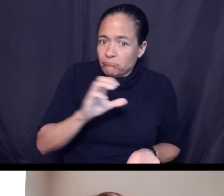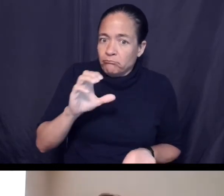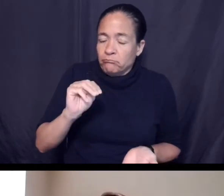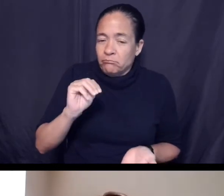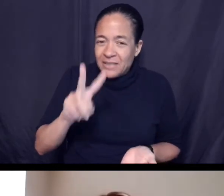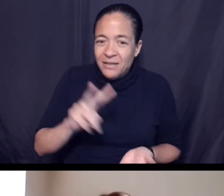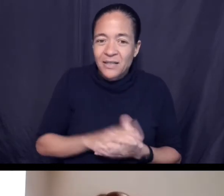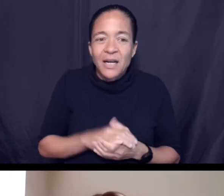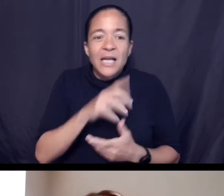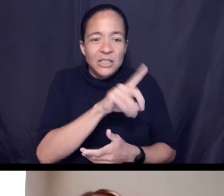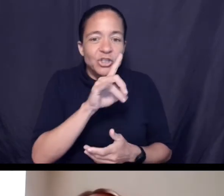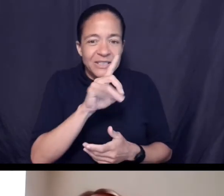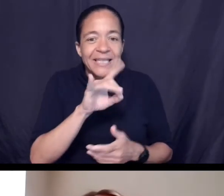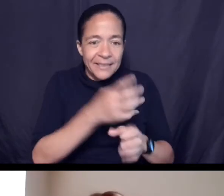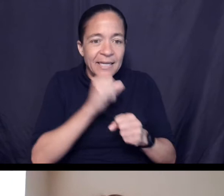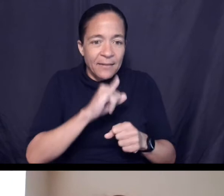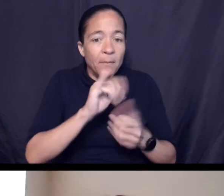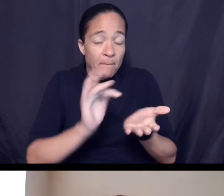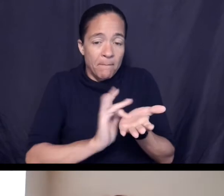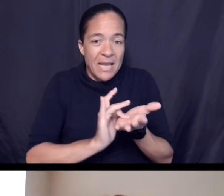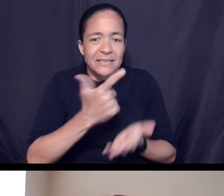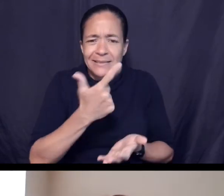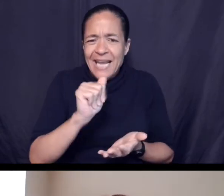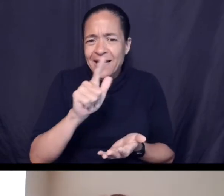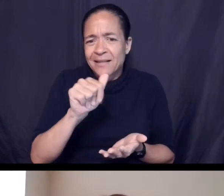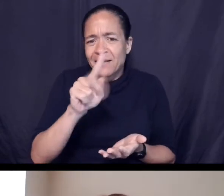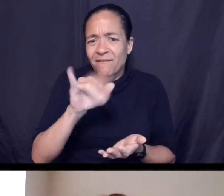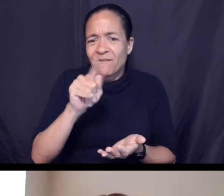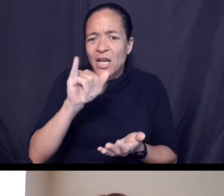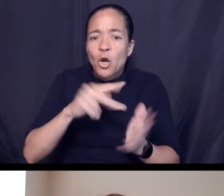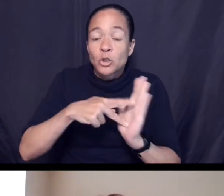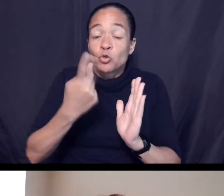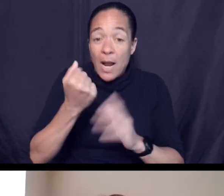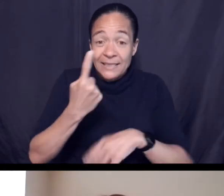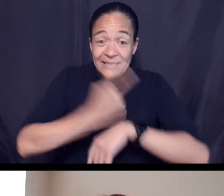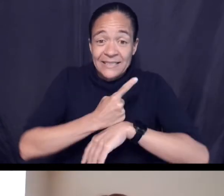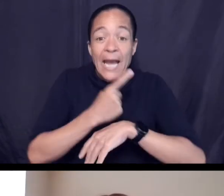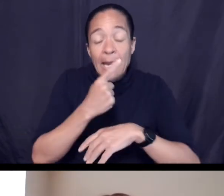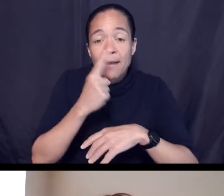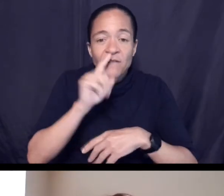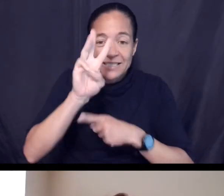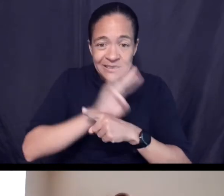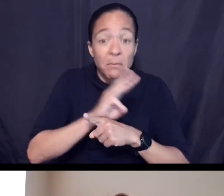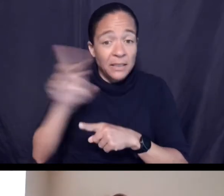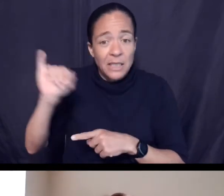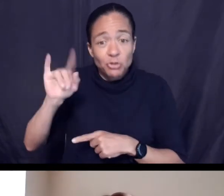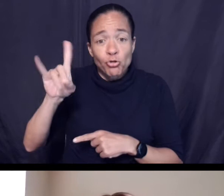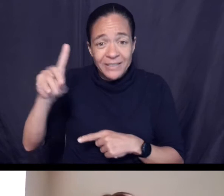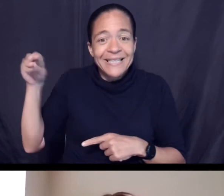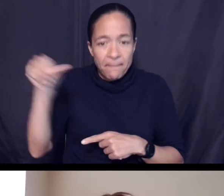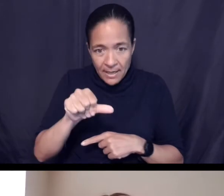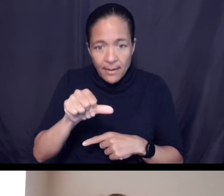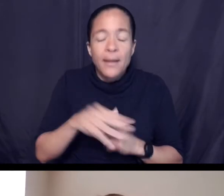receive valganciclovir or Valcyte orally twice daily for 6 months. That was covered by insurance. And she had